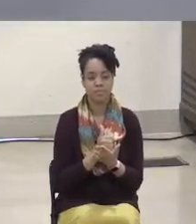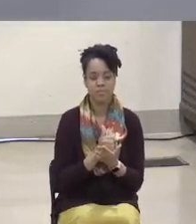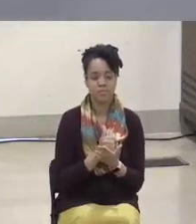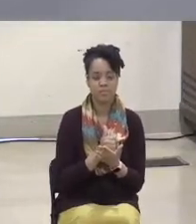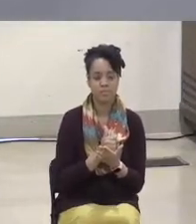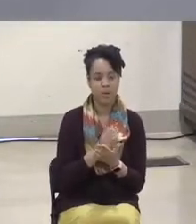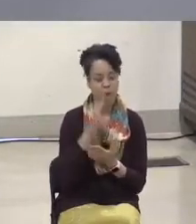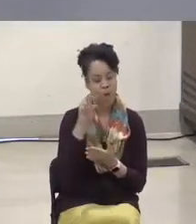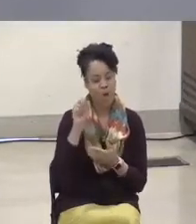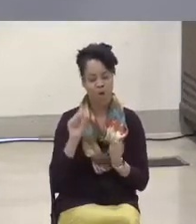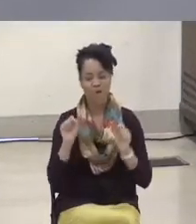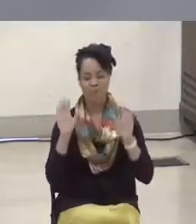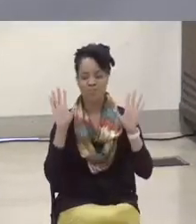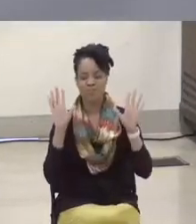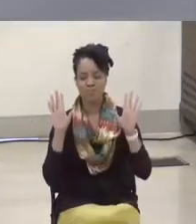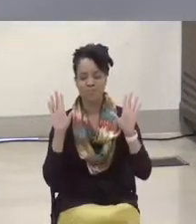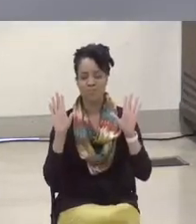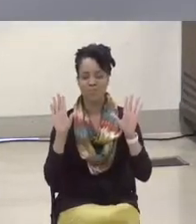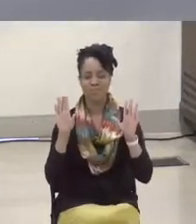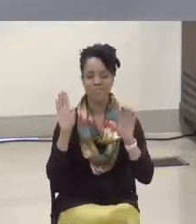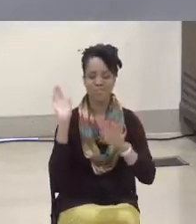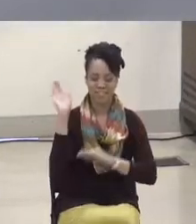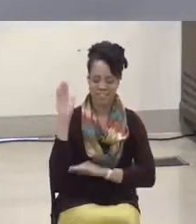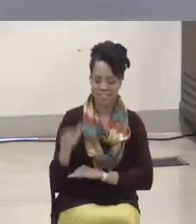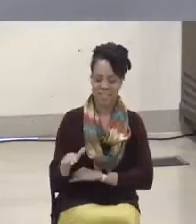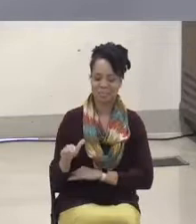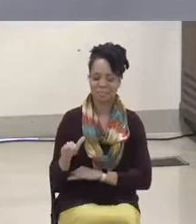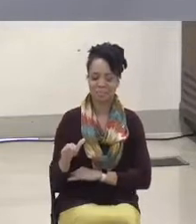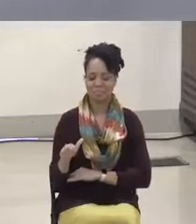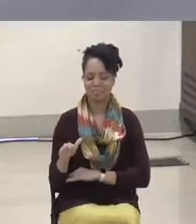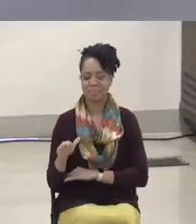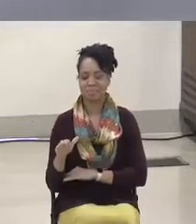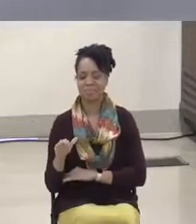offerings tonight No hay ofrendas hoy,